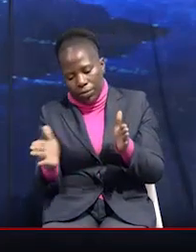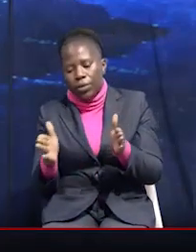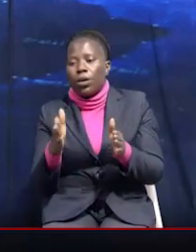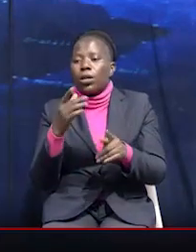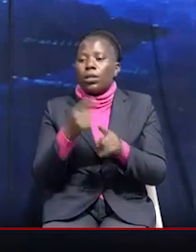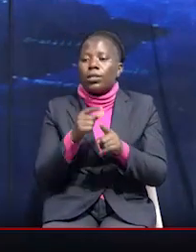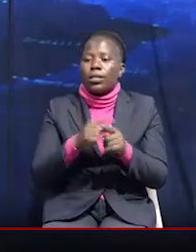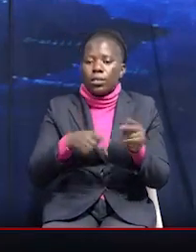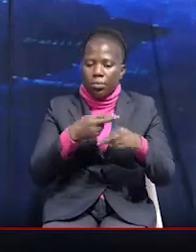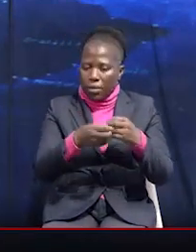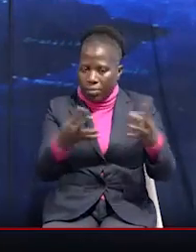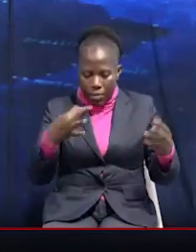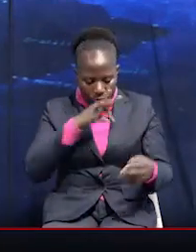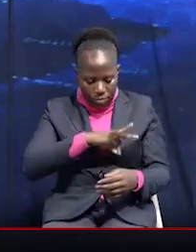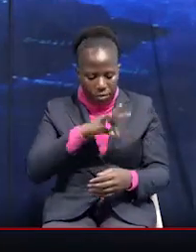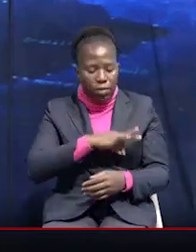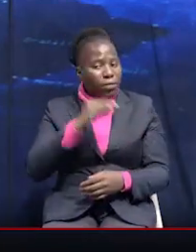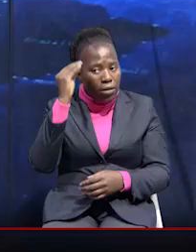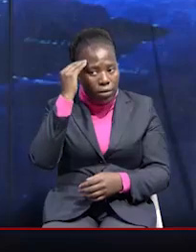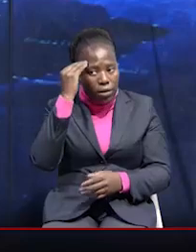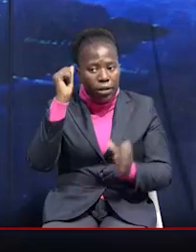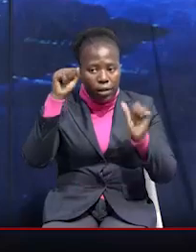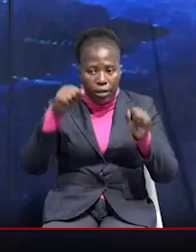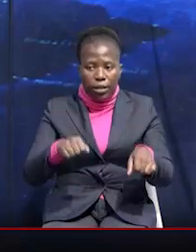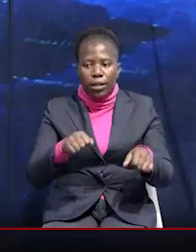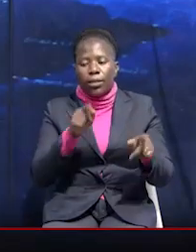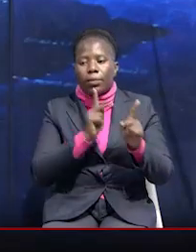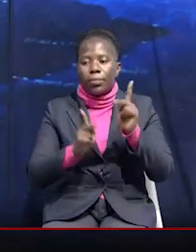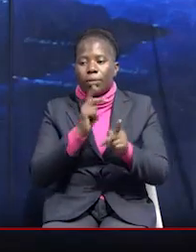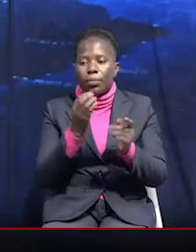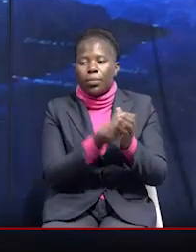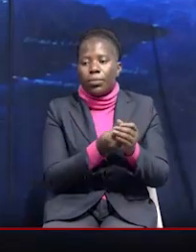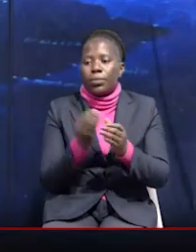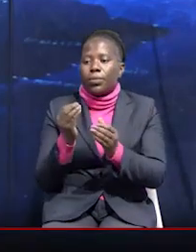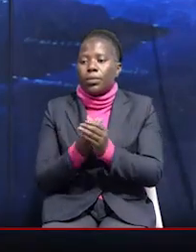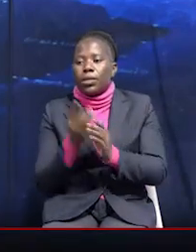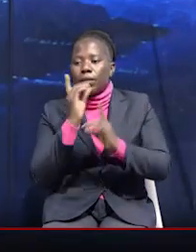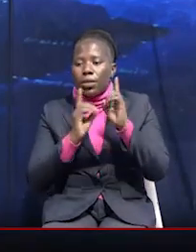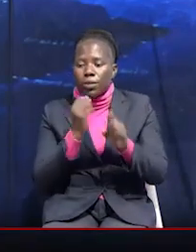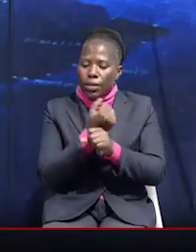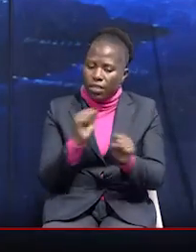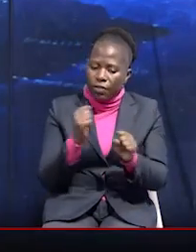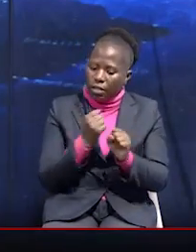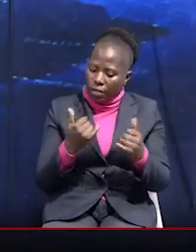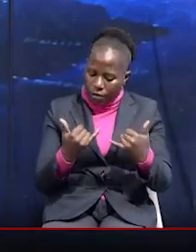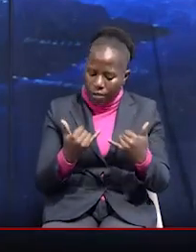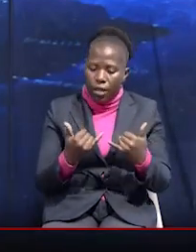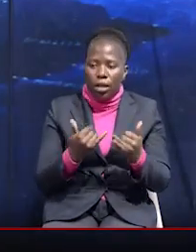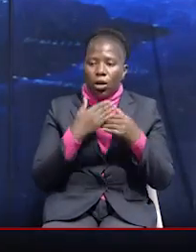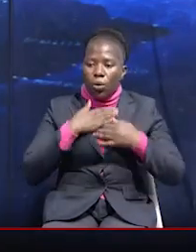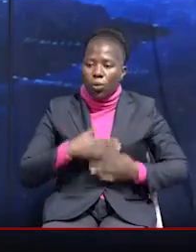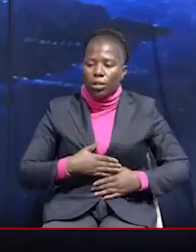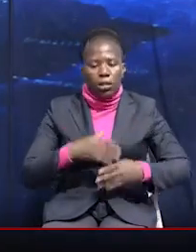more meaningful, you should involve more people to talk about savings around this time so that we can create